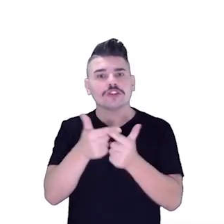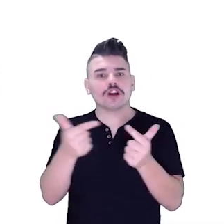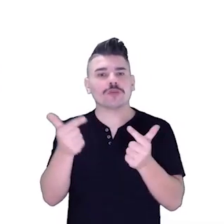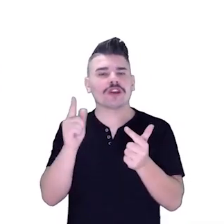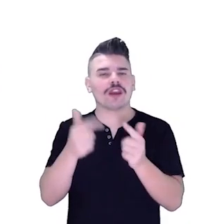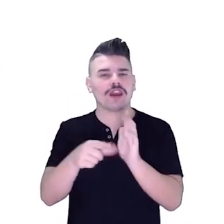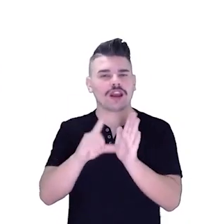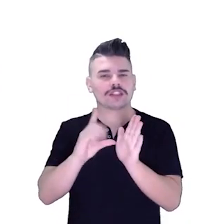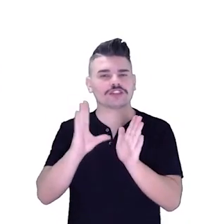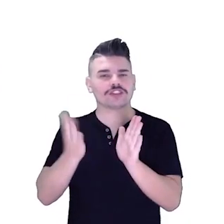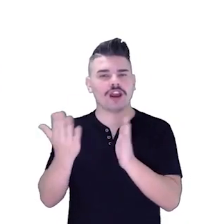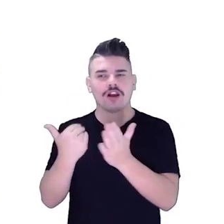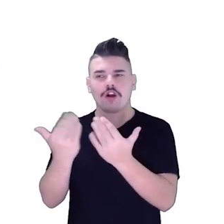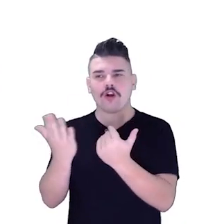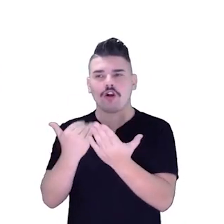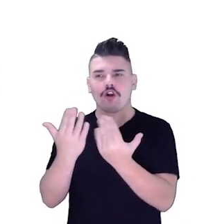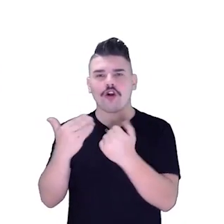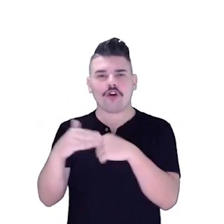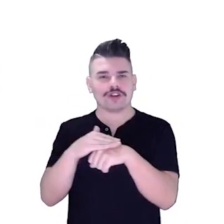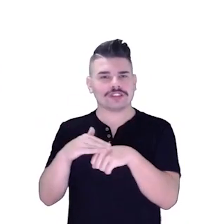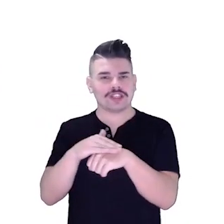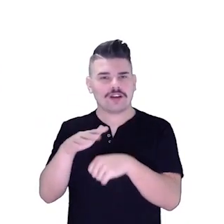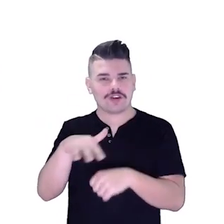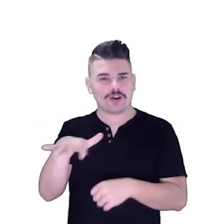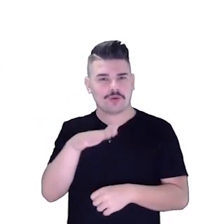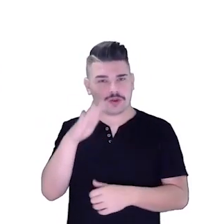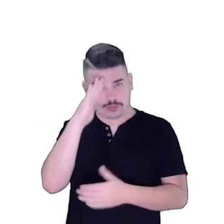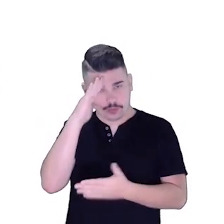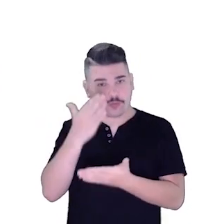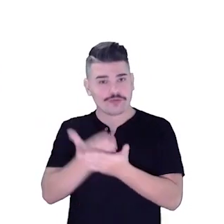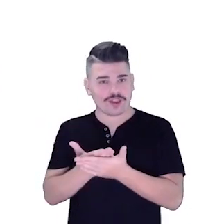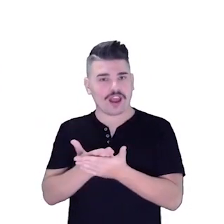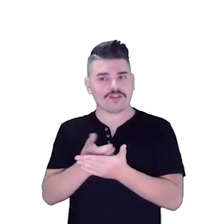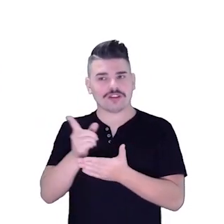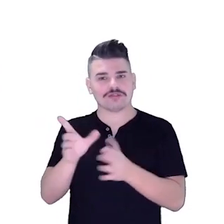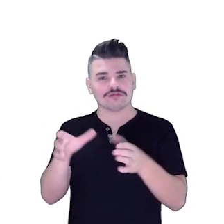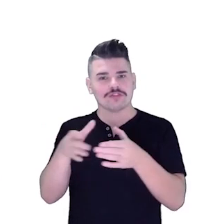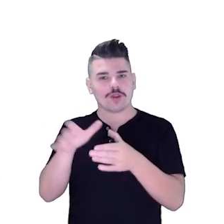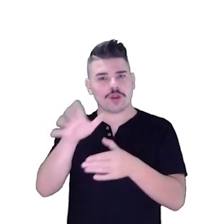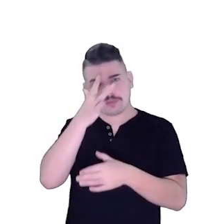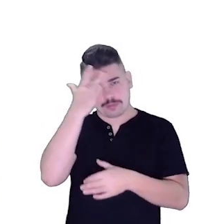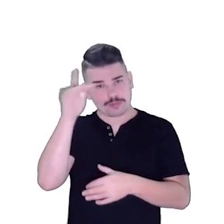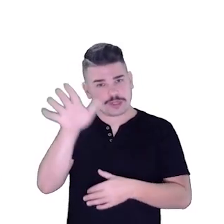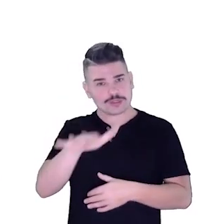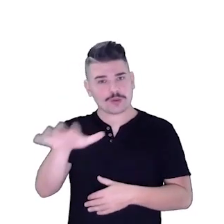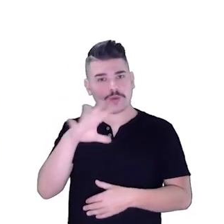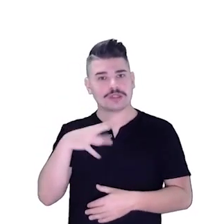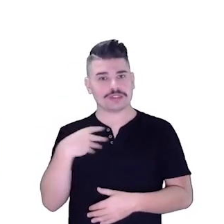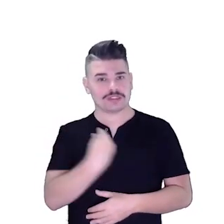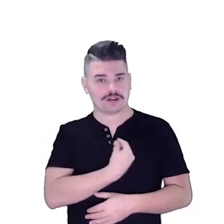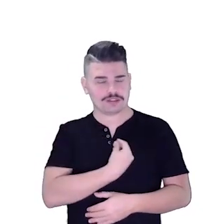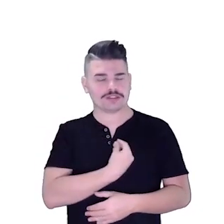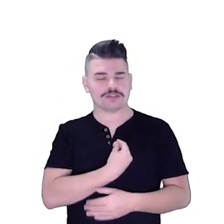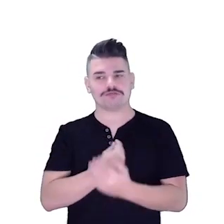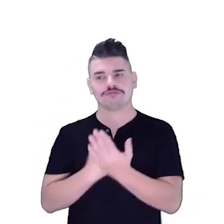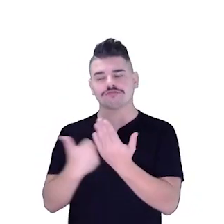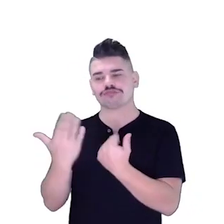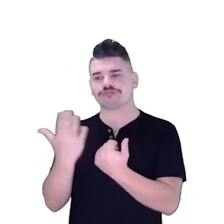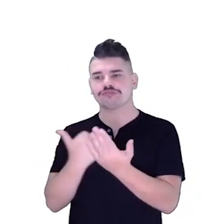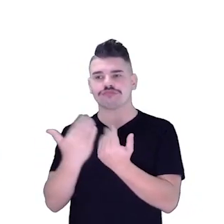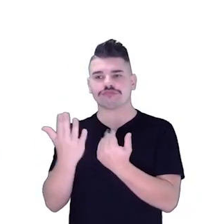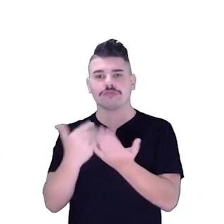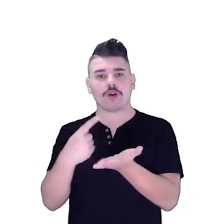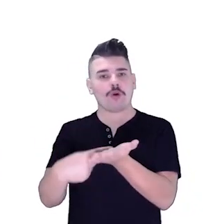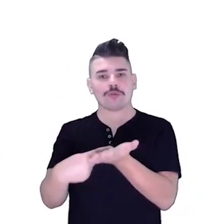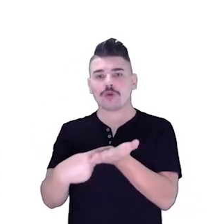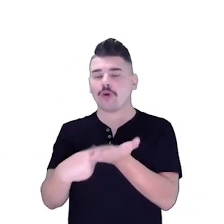ela já tinha então uma relação prévia de confiança mútua, né, entre